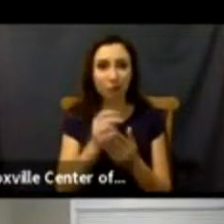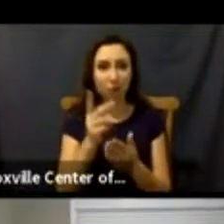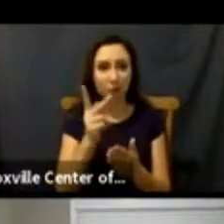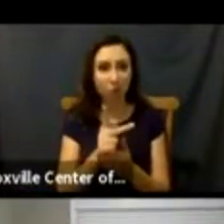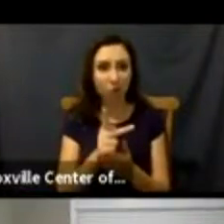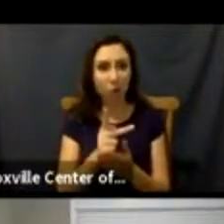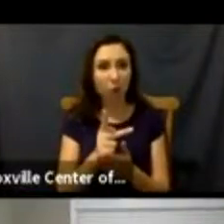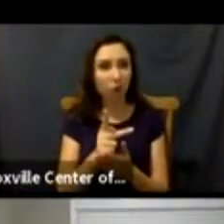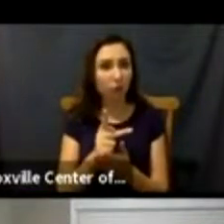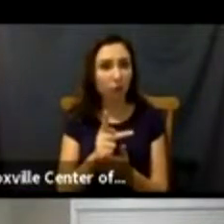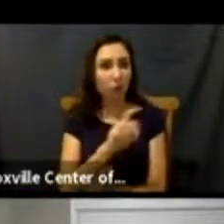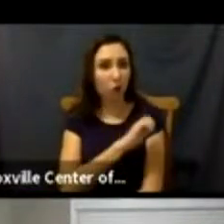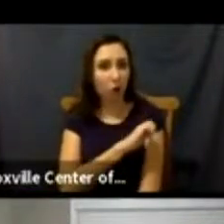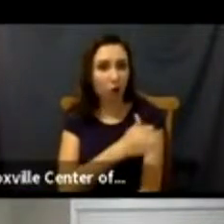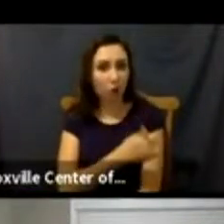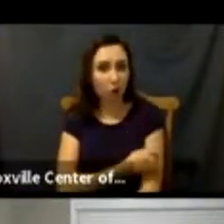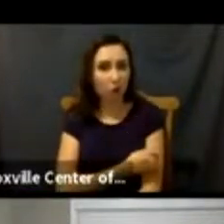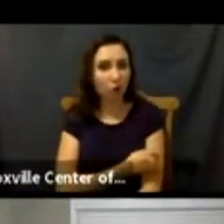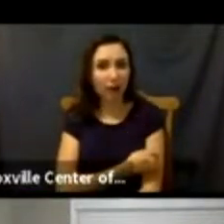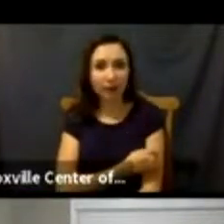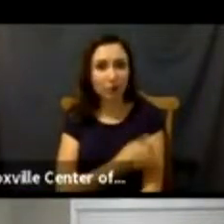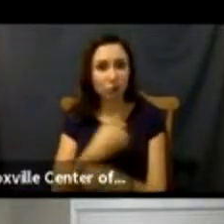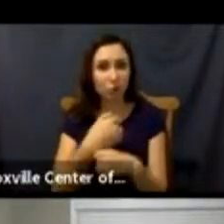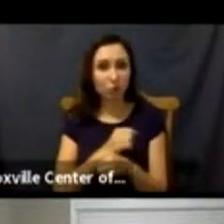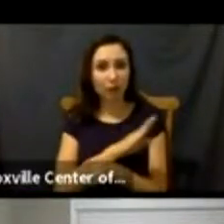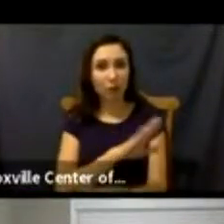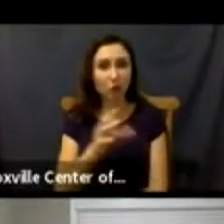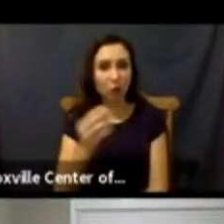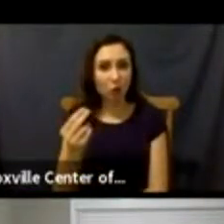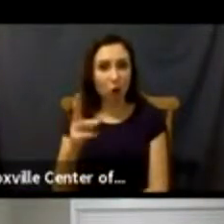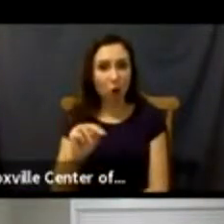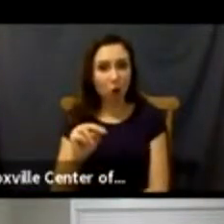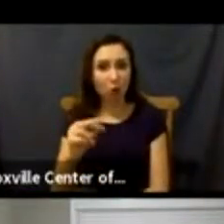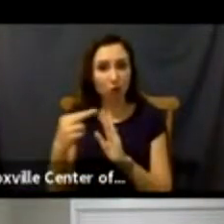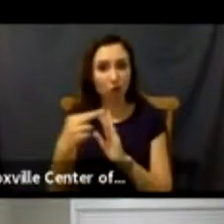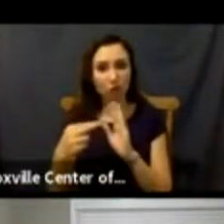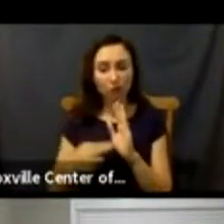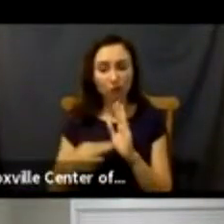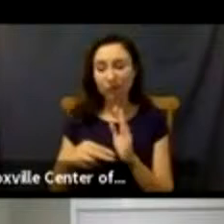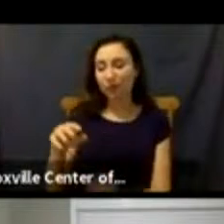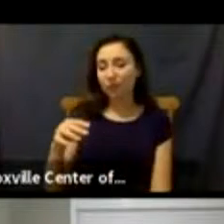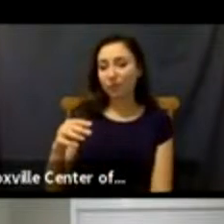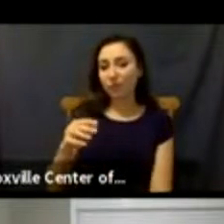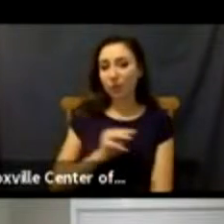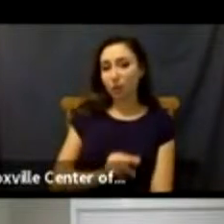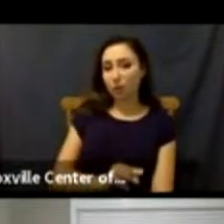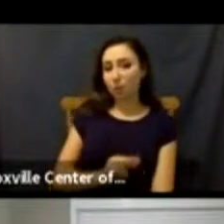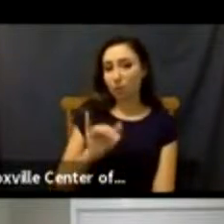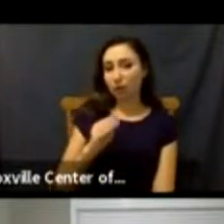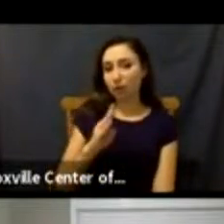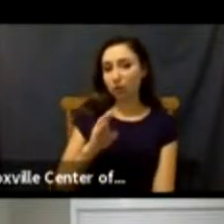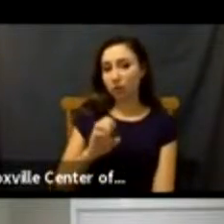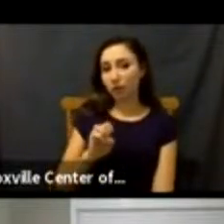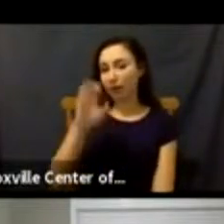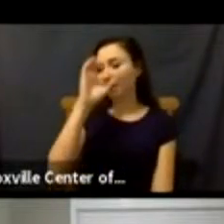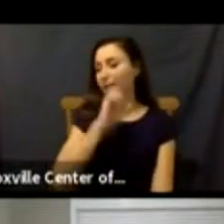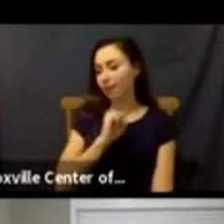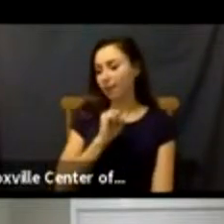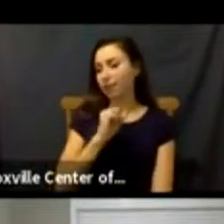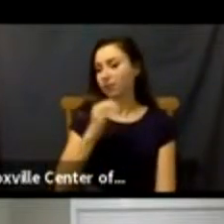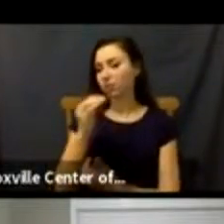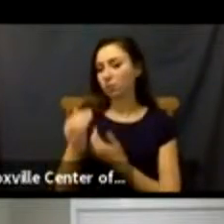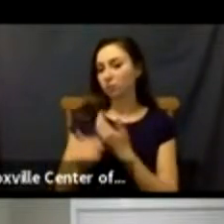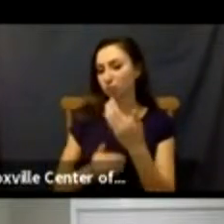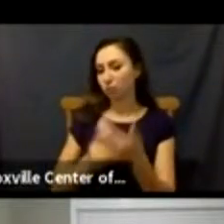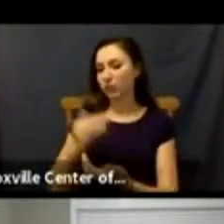Yeah, I just guess my question would be just procedurally, you know, if an ordinance